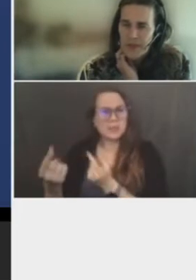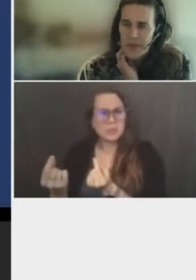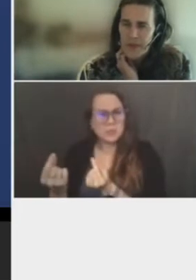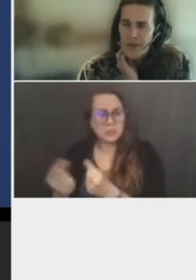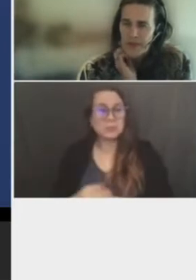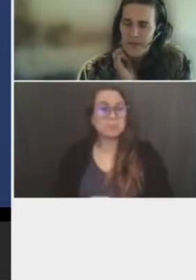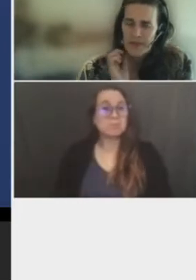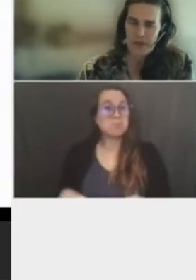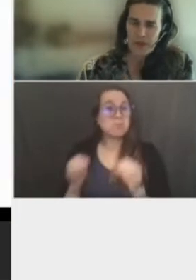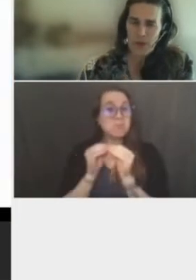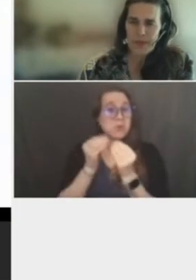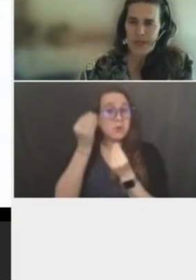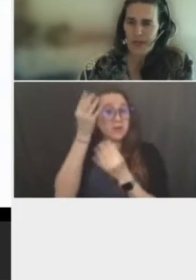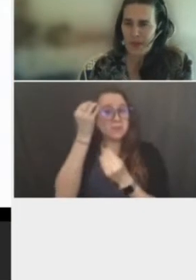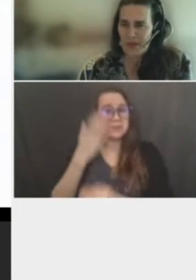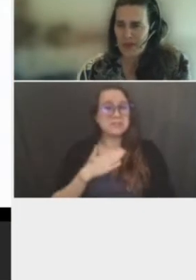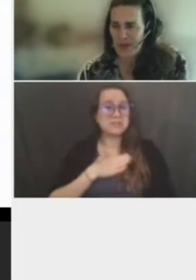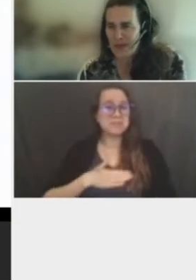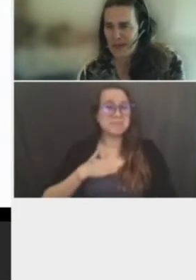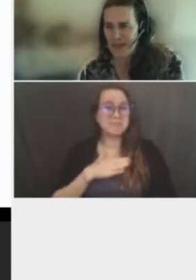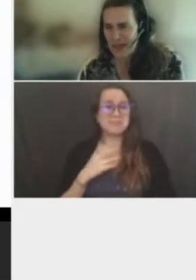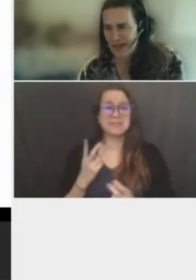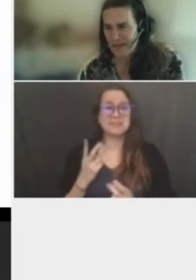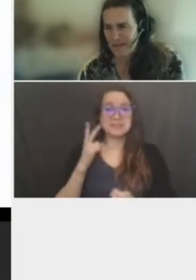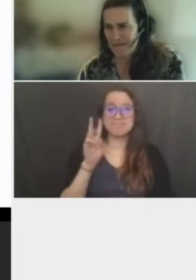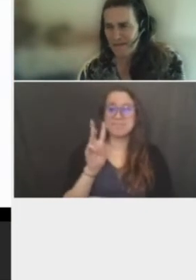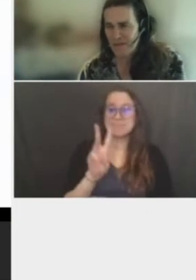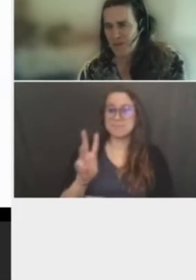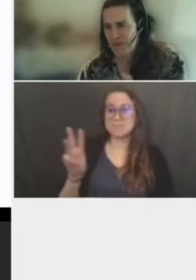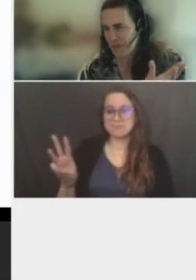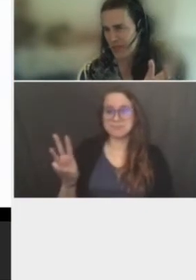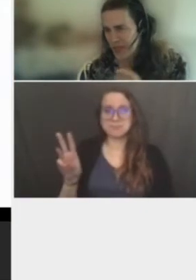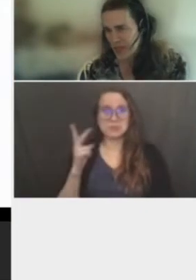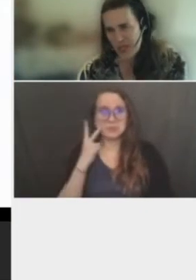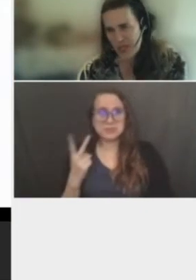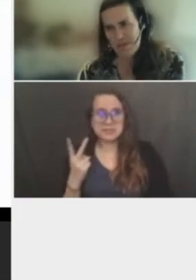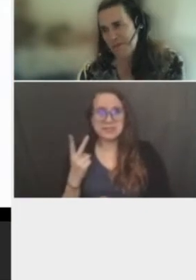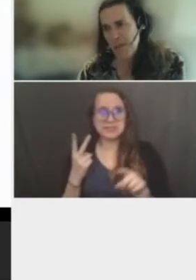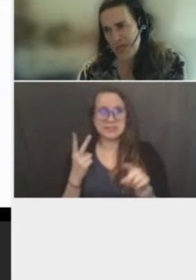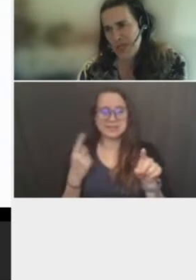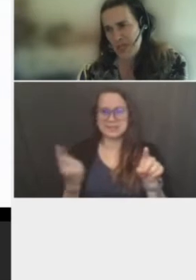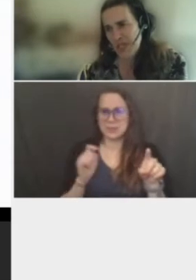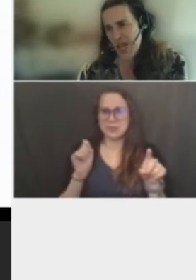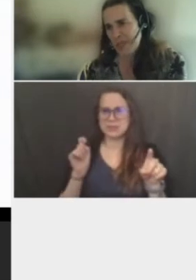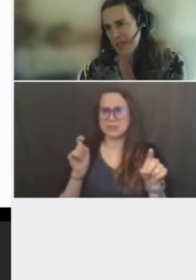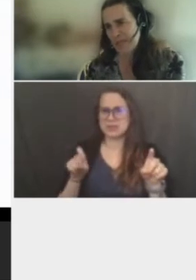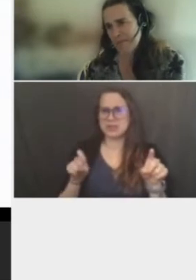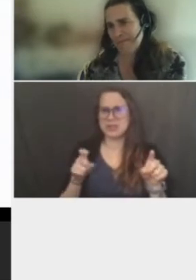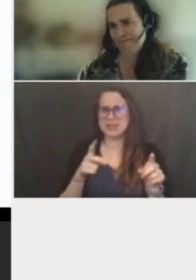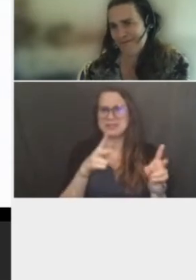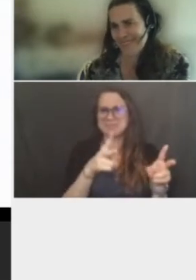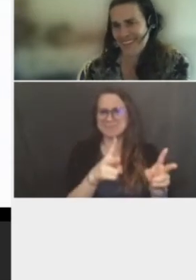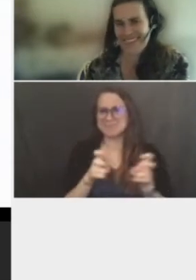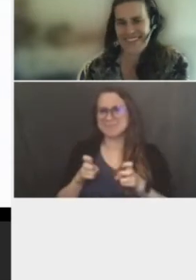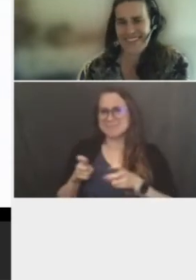information, please remember to visit the website with the address that somebody should copy into the chat,